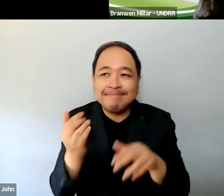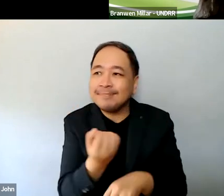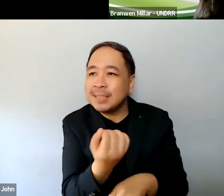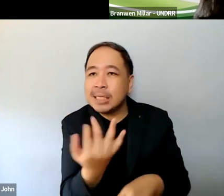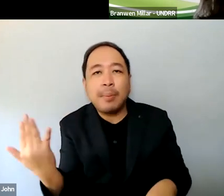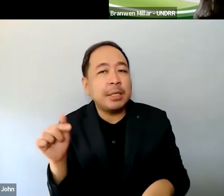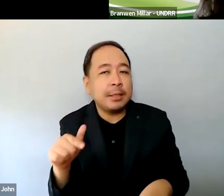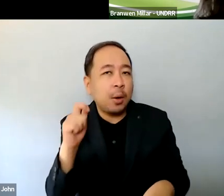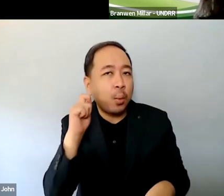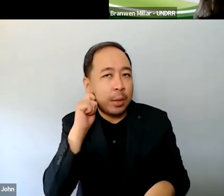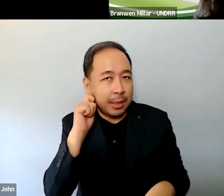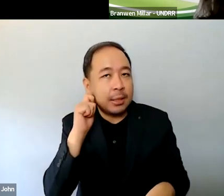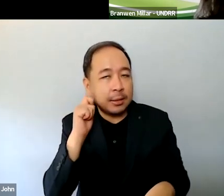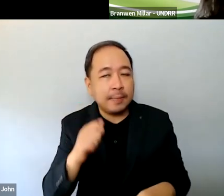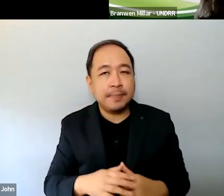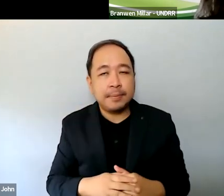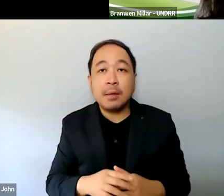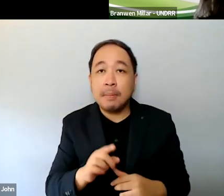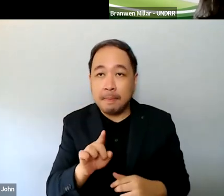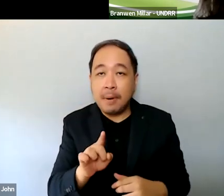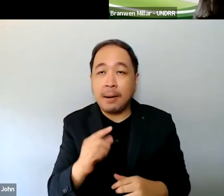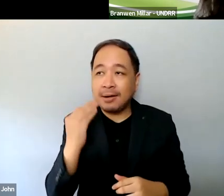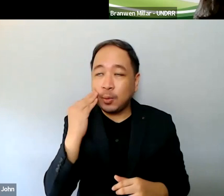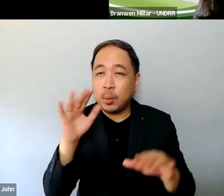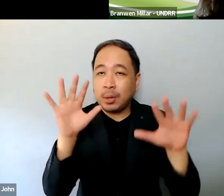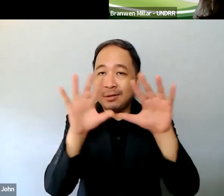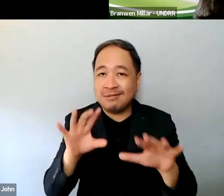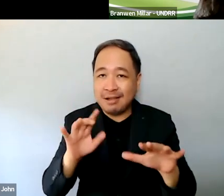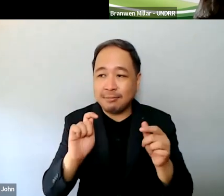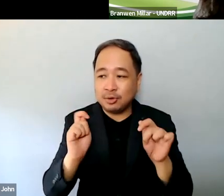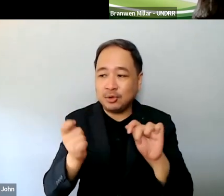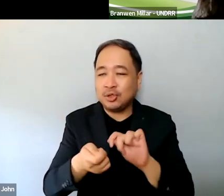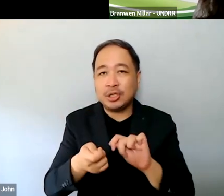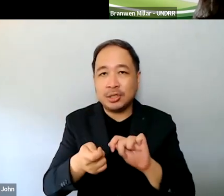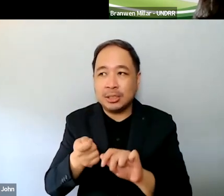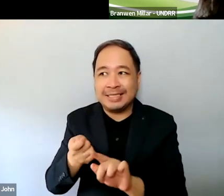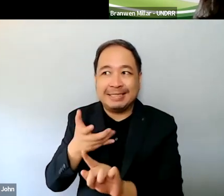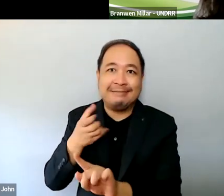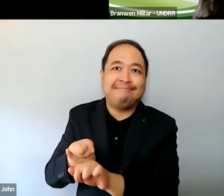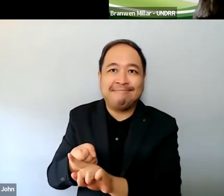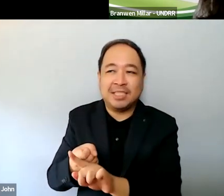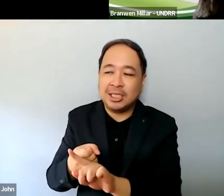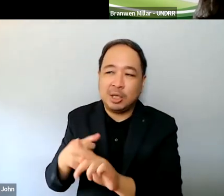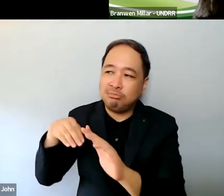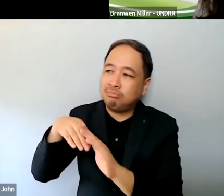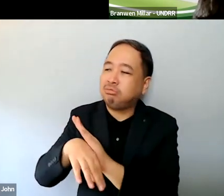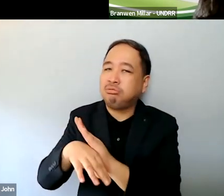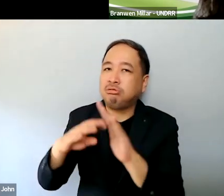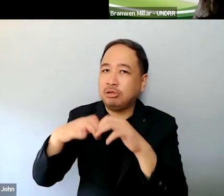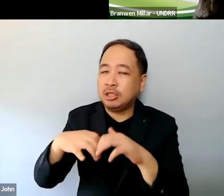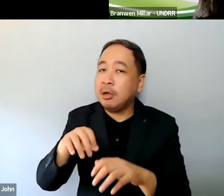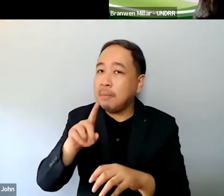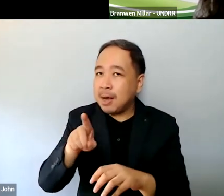data at all for the Pacific. But we do know that climate change is likely to make this disaster even worse unless there is concerted effort